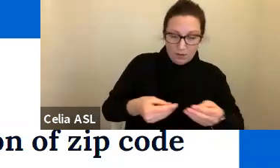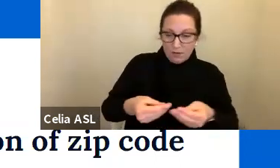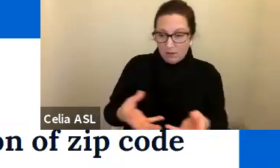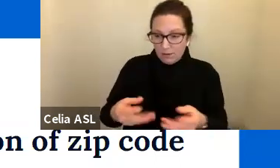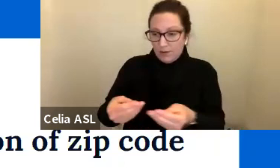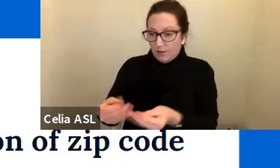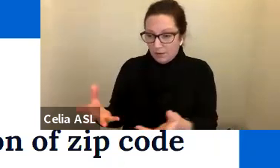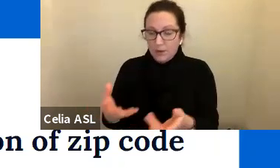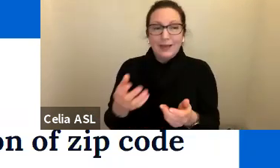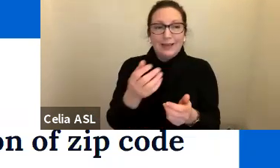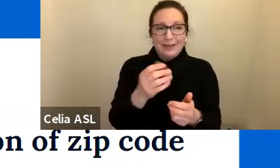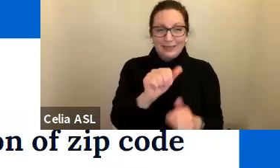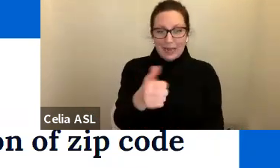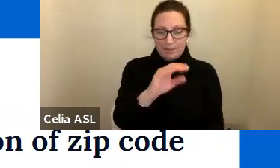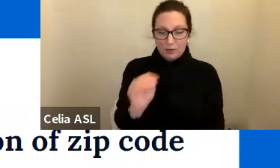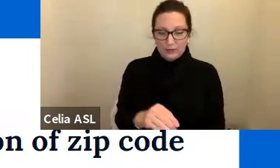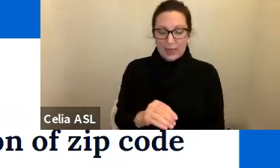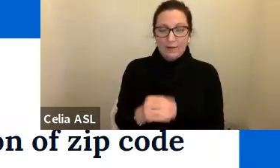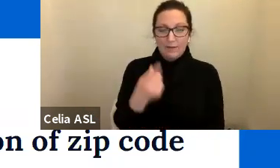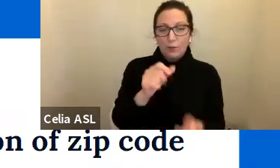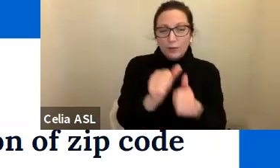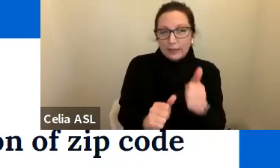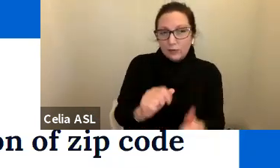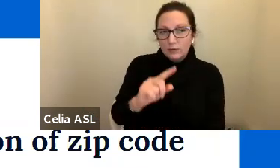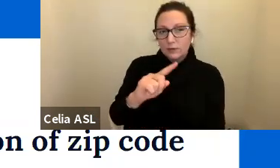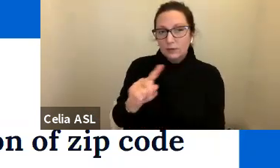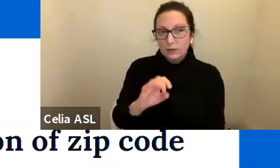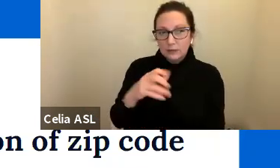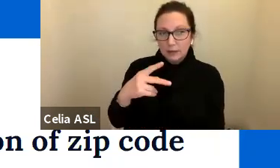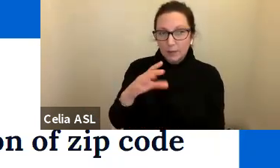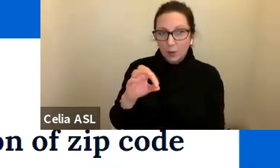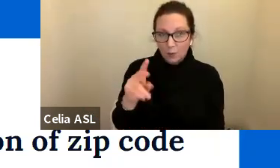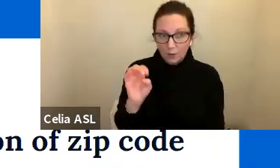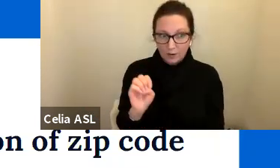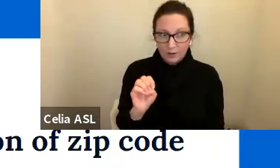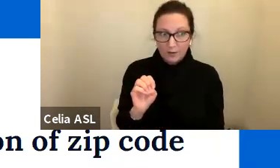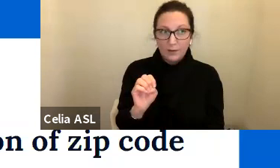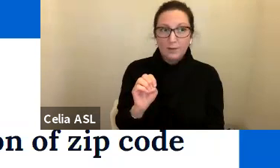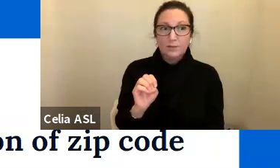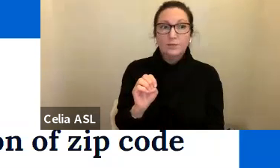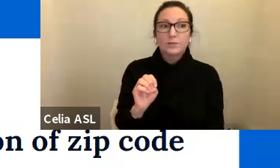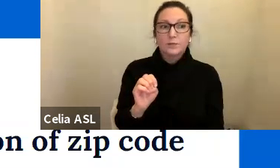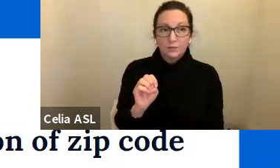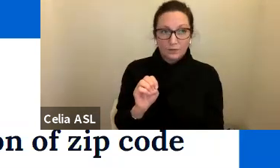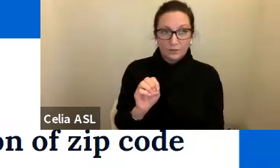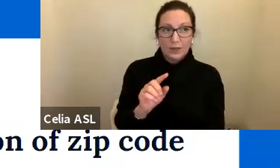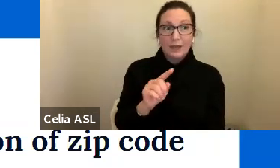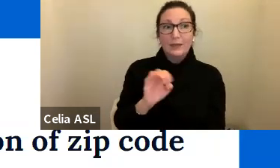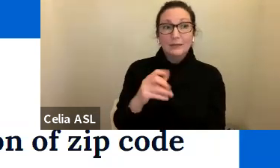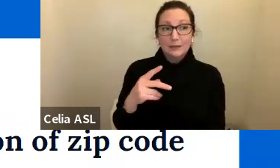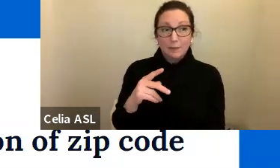seats available to each zip code. The zip codes will be ordered from lowest